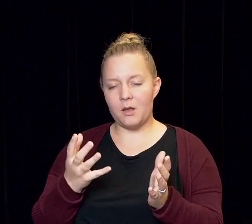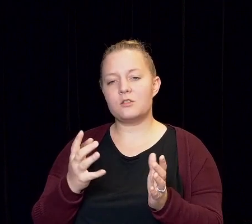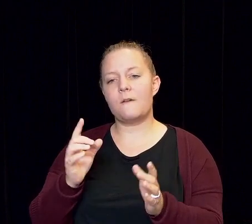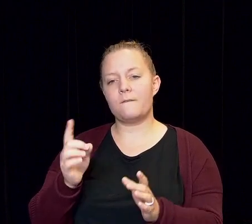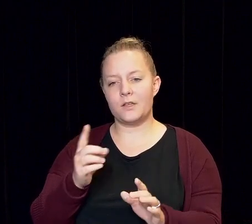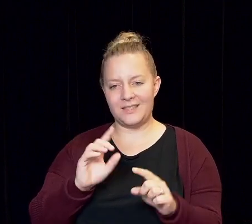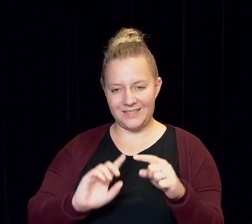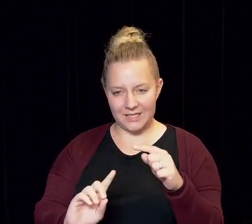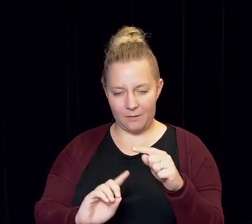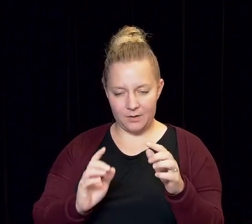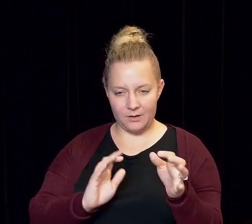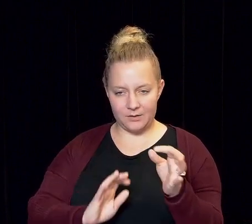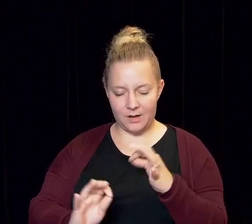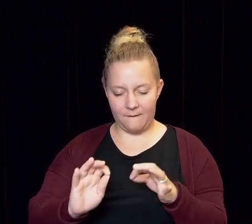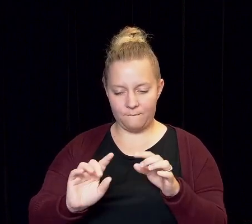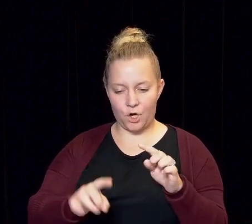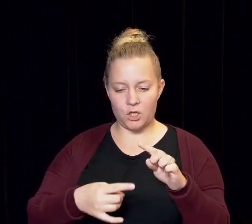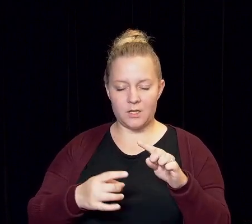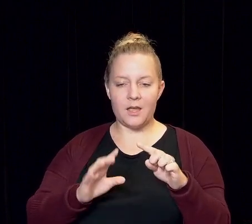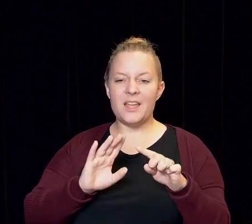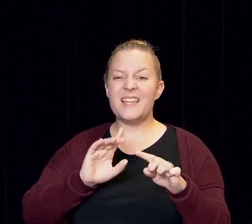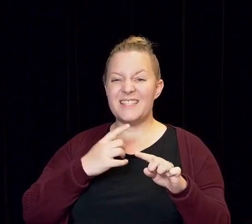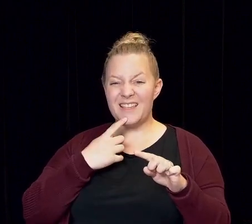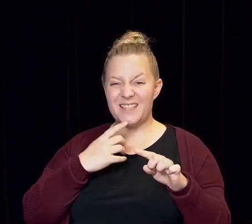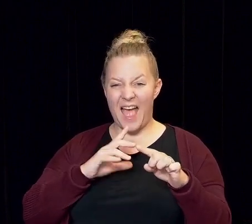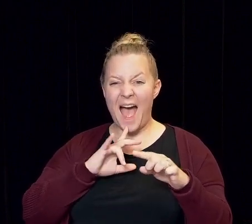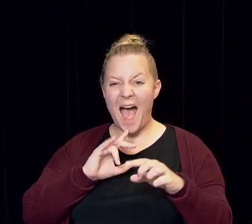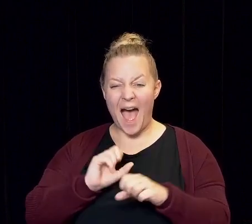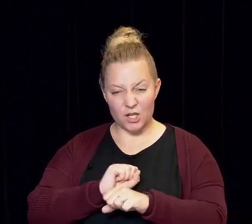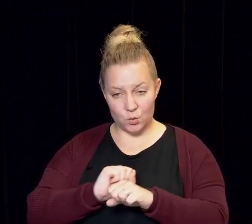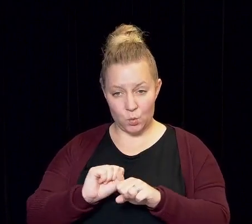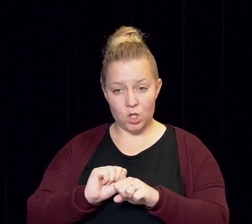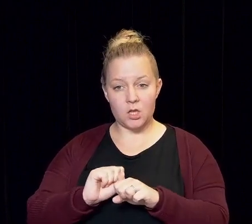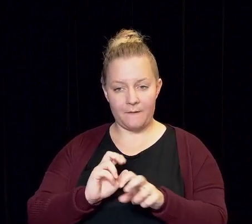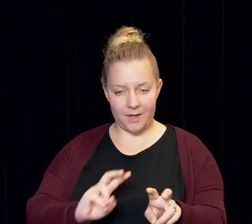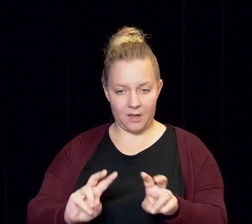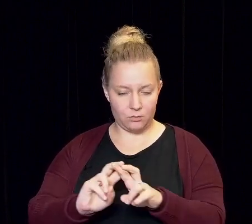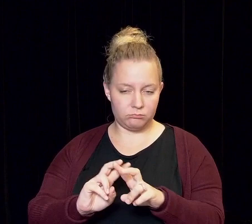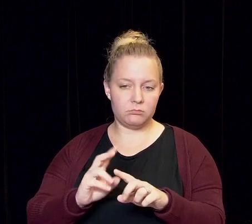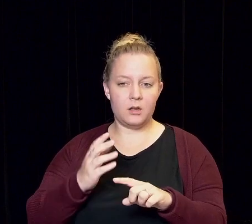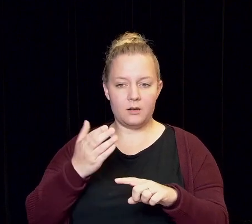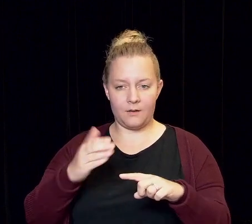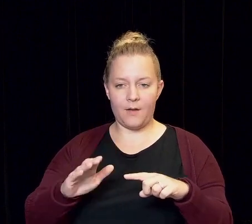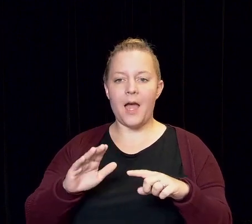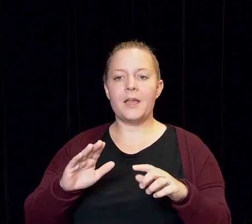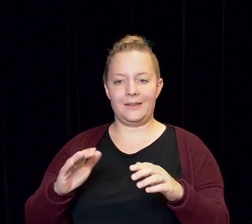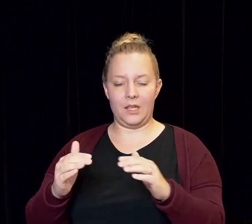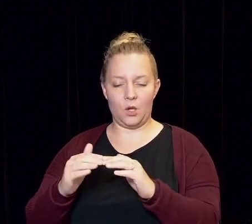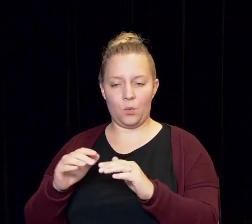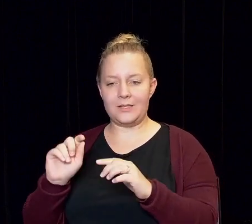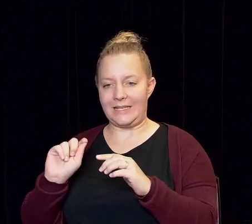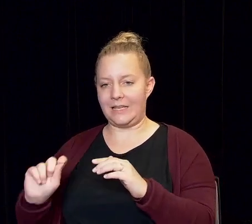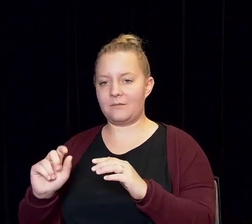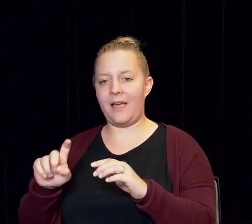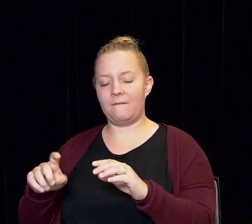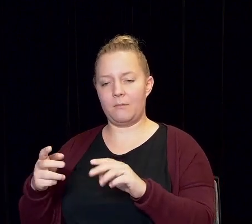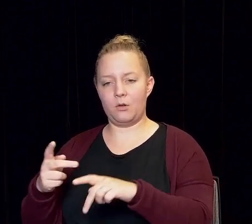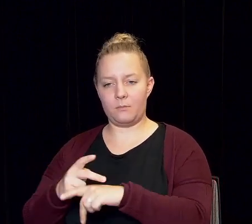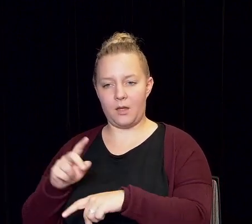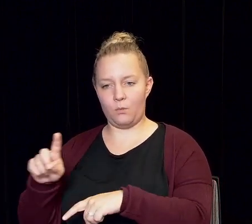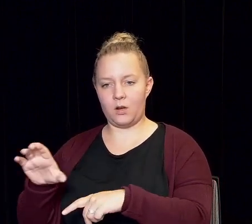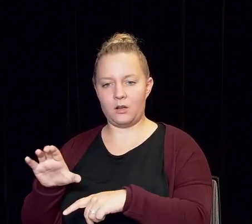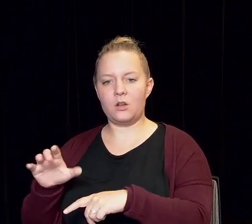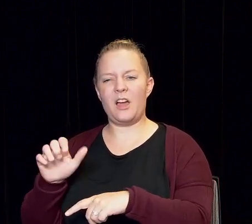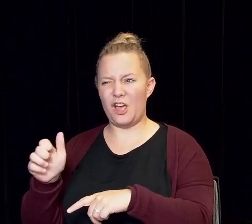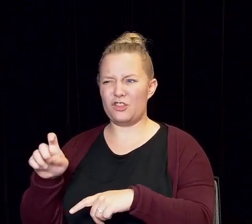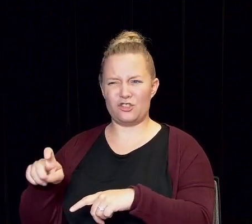the denominator, instead of saying original, it's going to say actual right there. And then when you divide, remember, you get a decimal, which is why you have to multiply by 100. So the other one should have